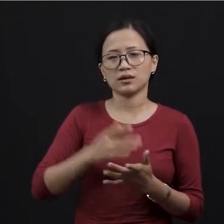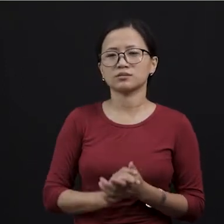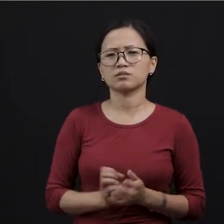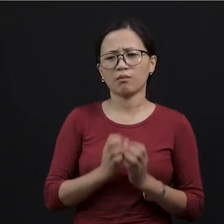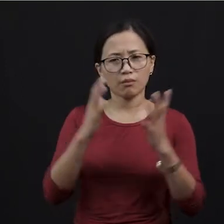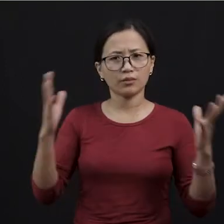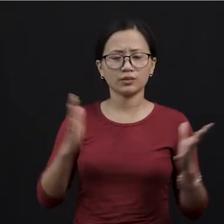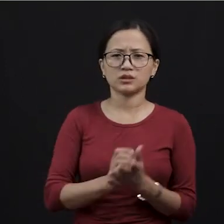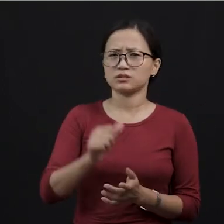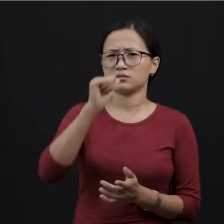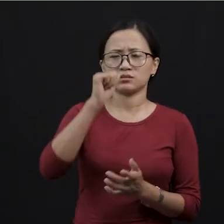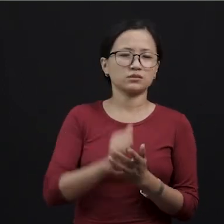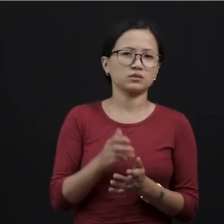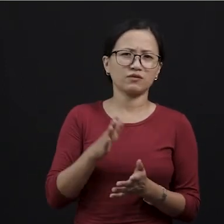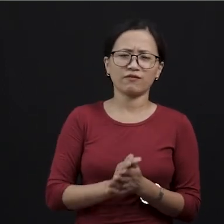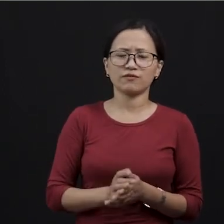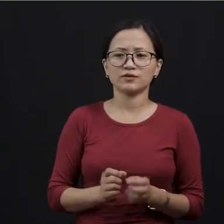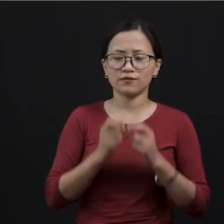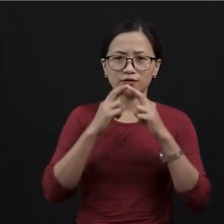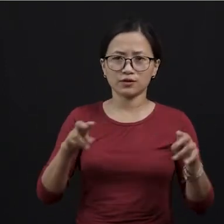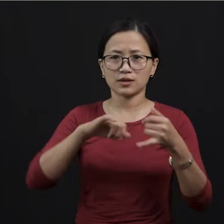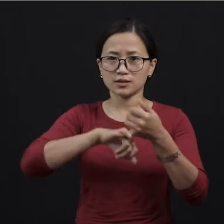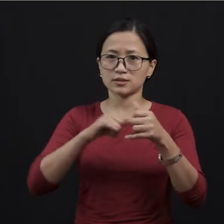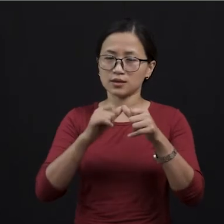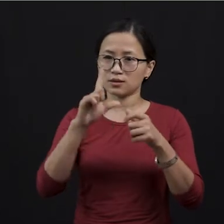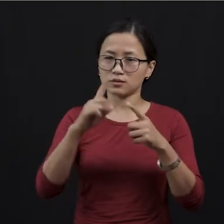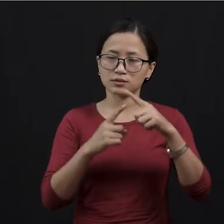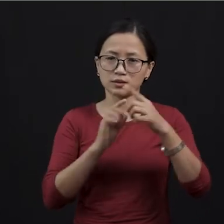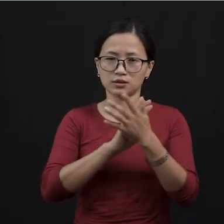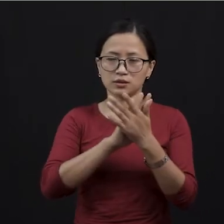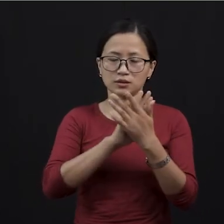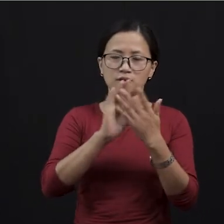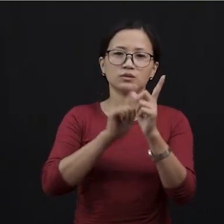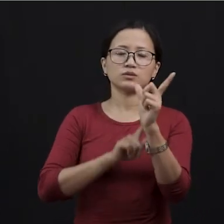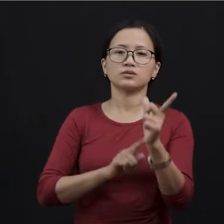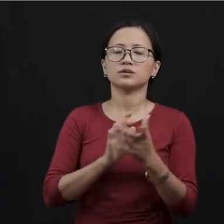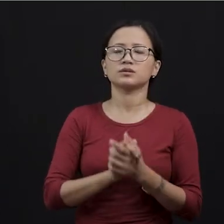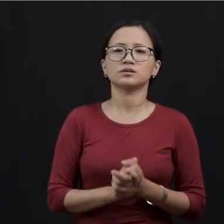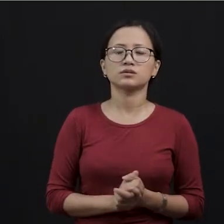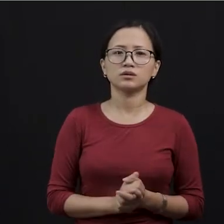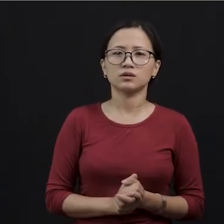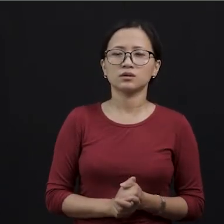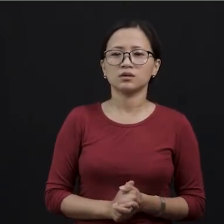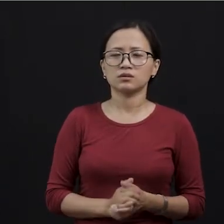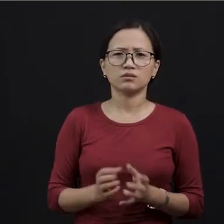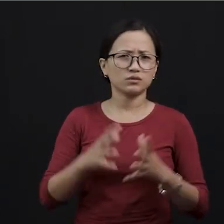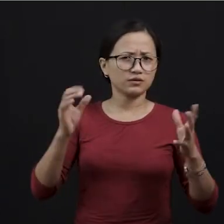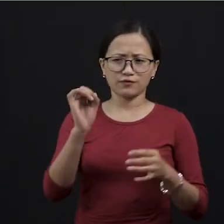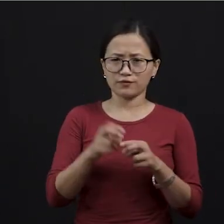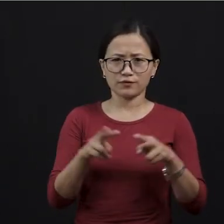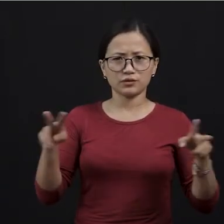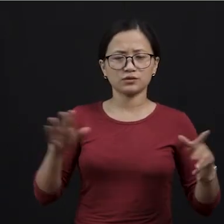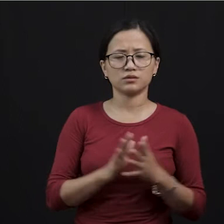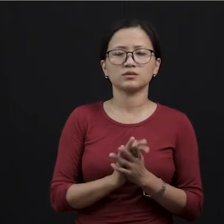we cannot drink the water from the sea because it is very salty, okay? The big, big oceans that you see, the Atlantic Ocean, the